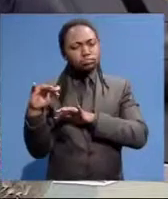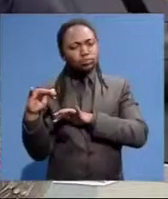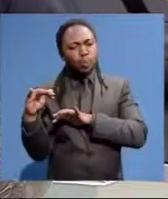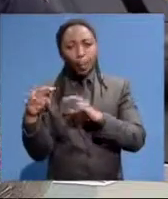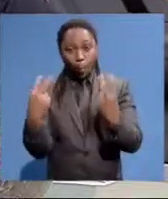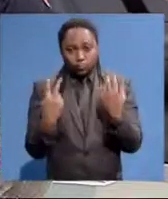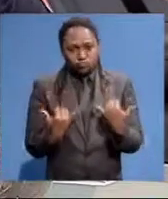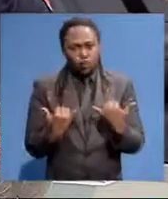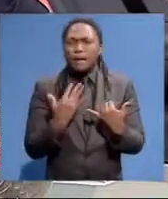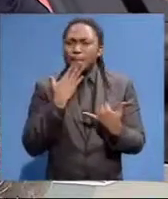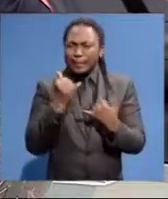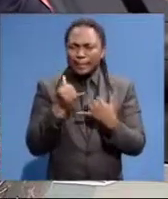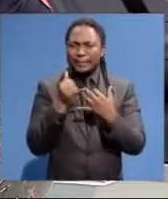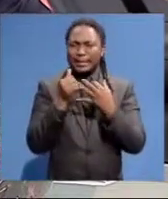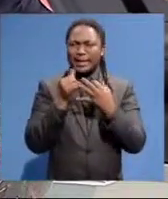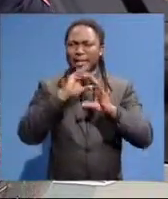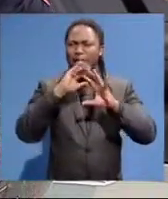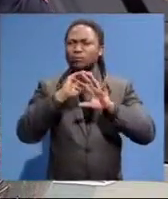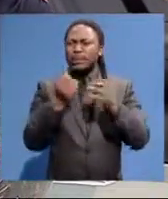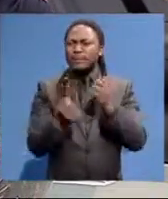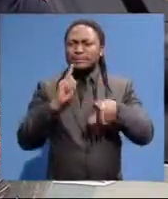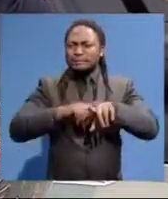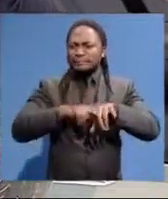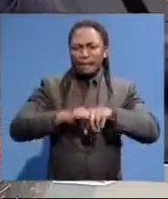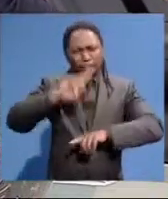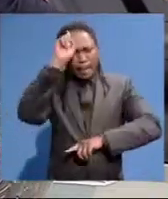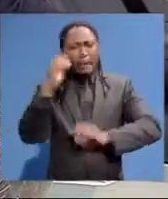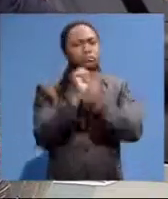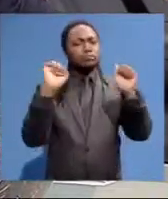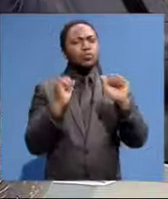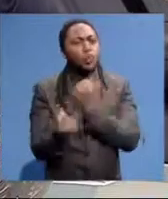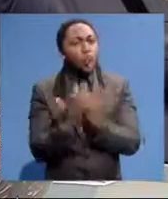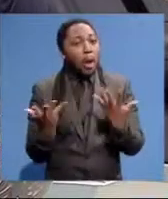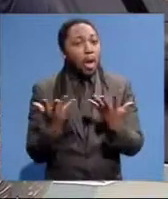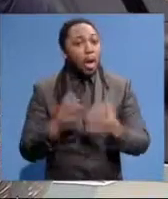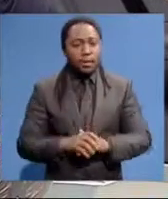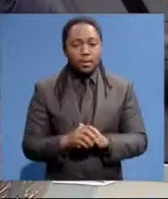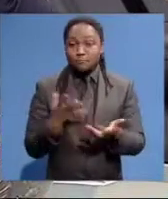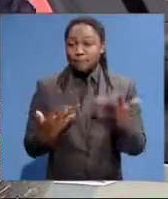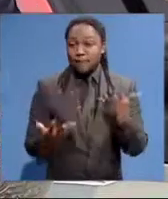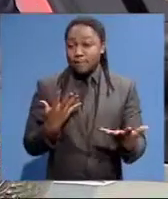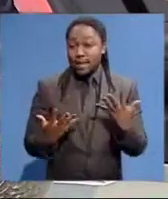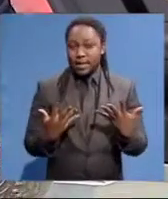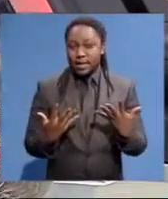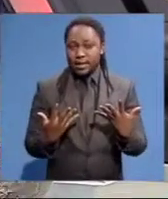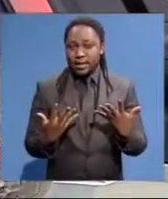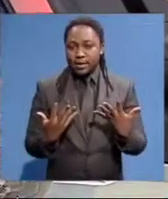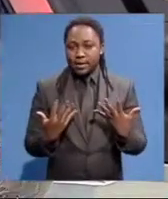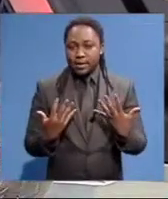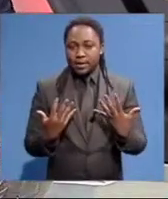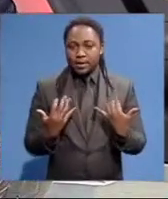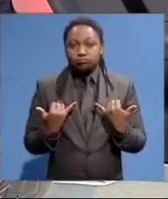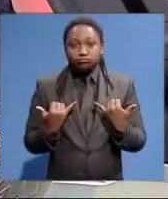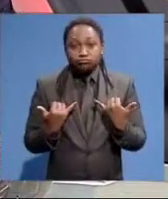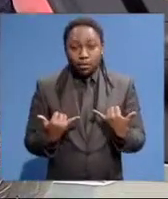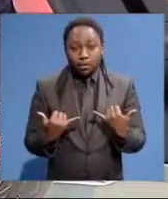thoughts and recollections of where they were when that magical moment happened. And you'd have seen as well from the visuals, the now deputy